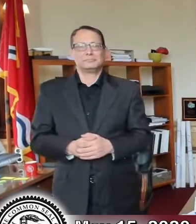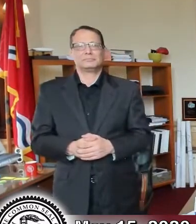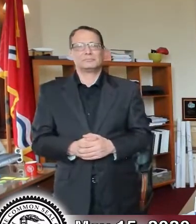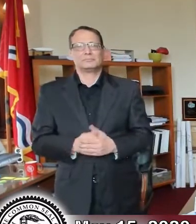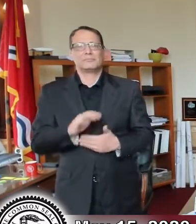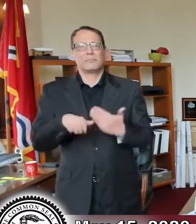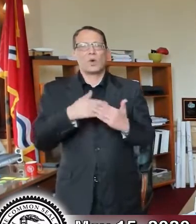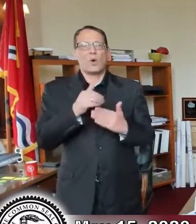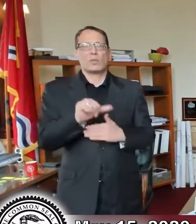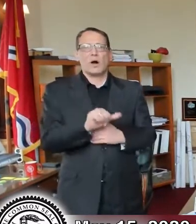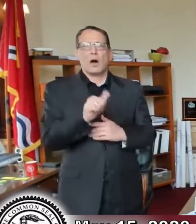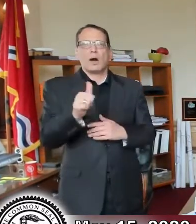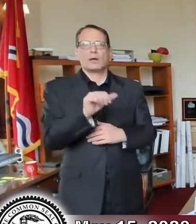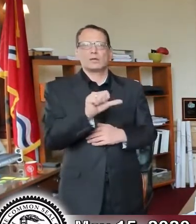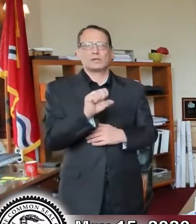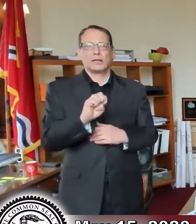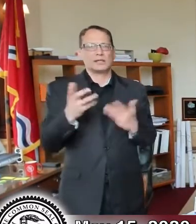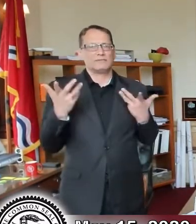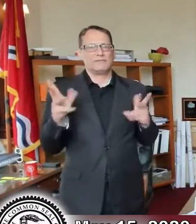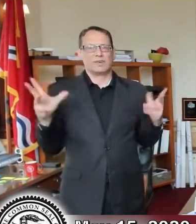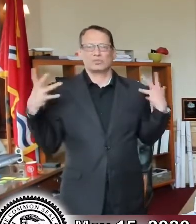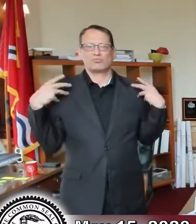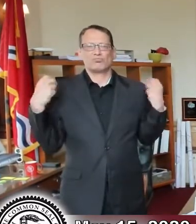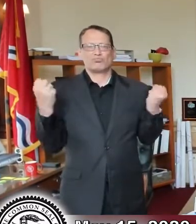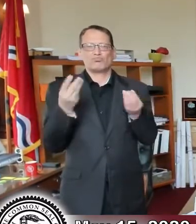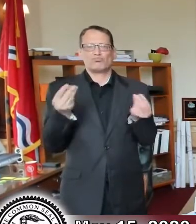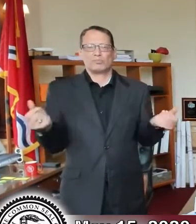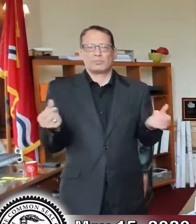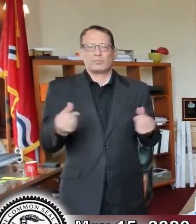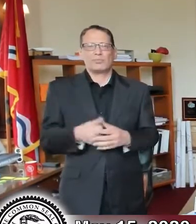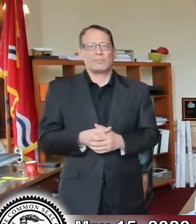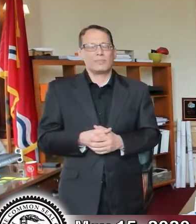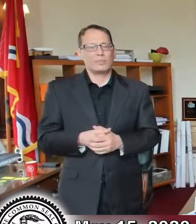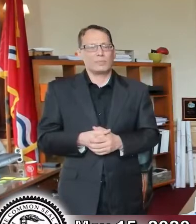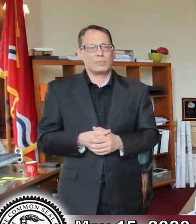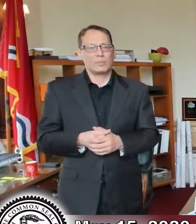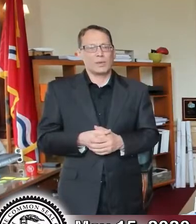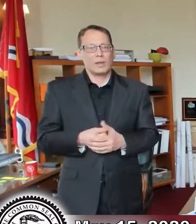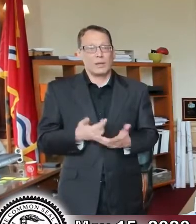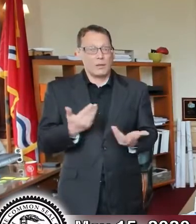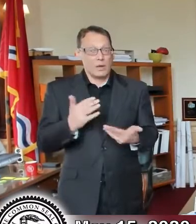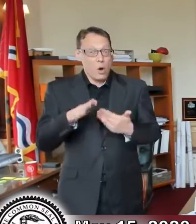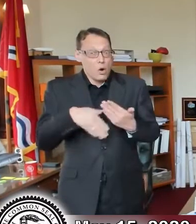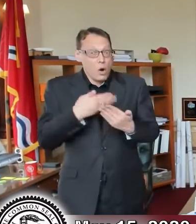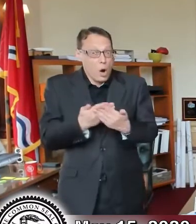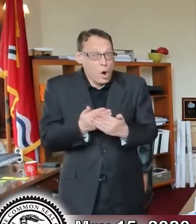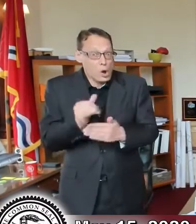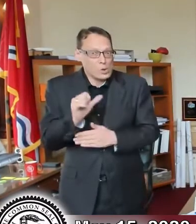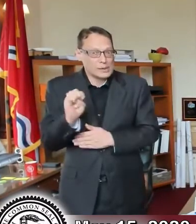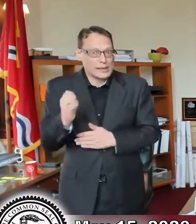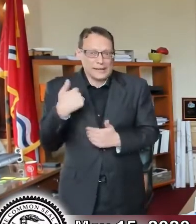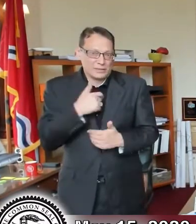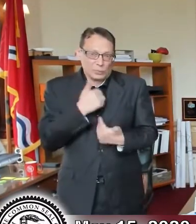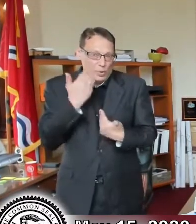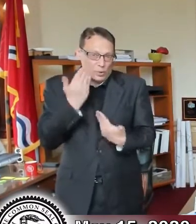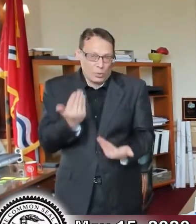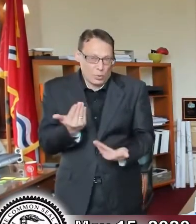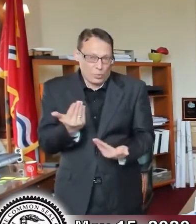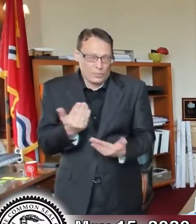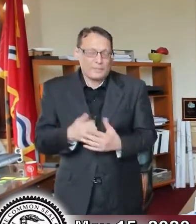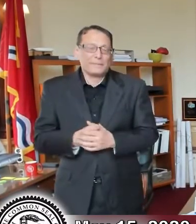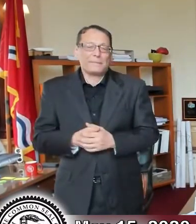All the other cases have recovered. Now we know also that we don't know of all the cases because just recently have